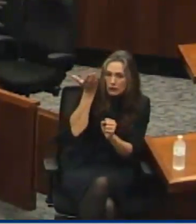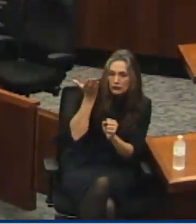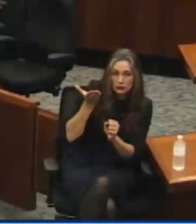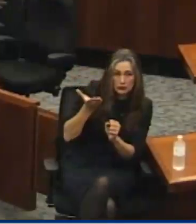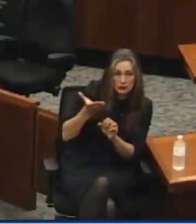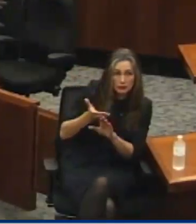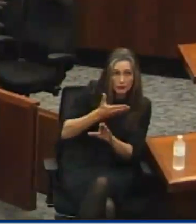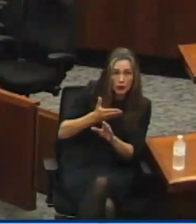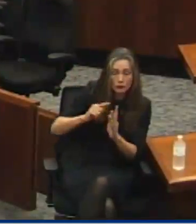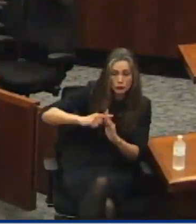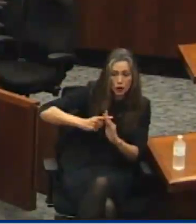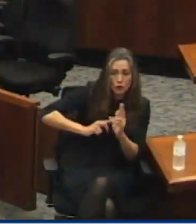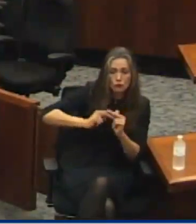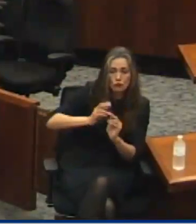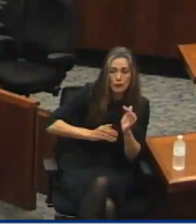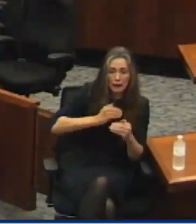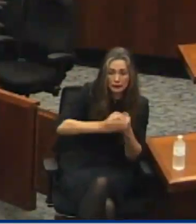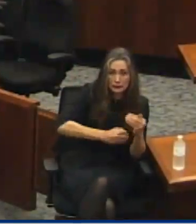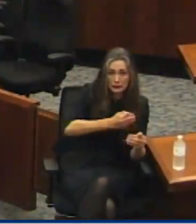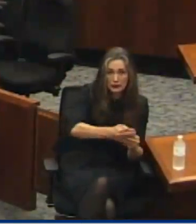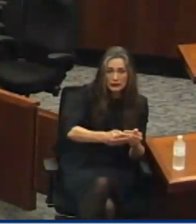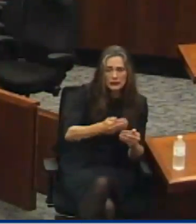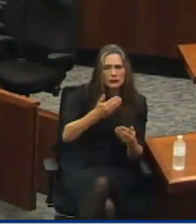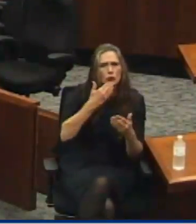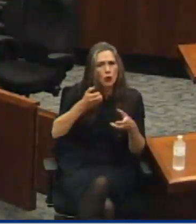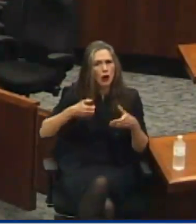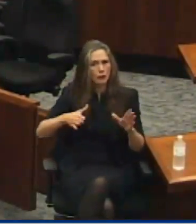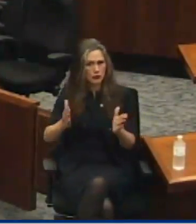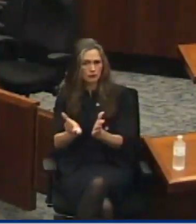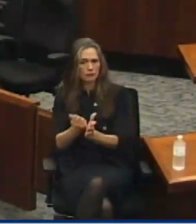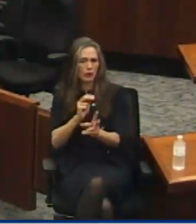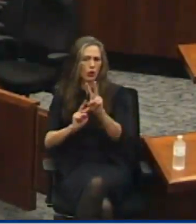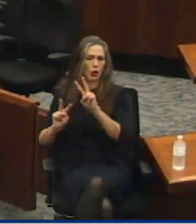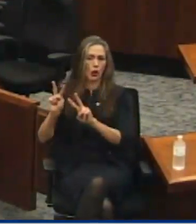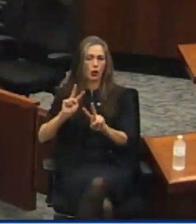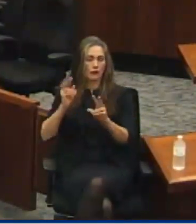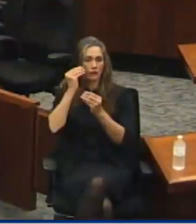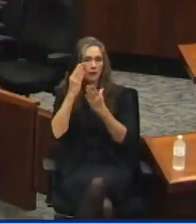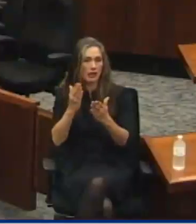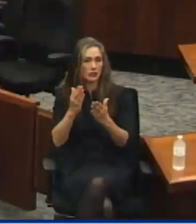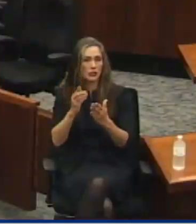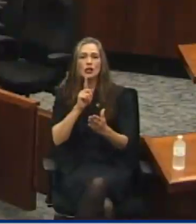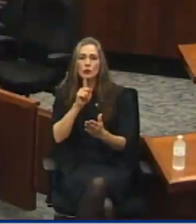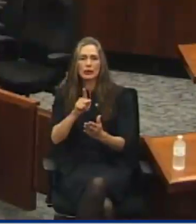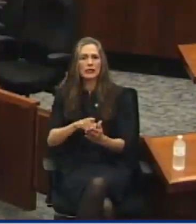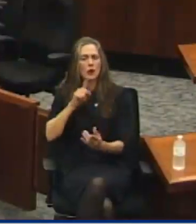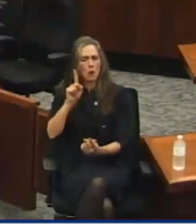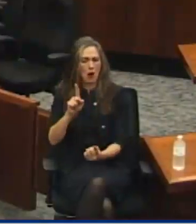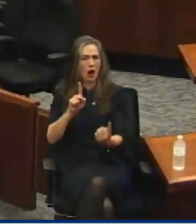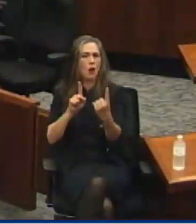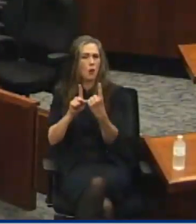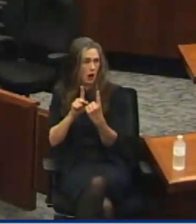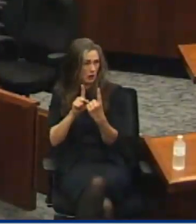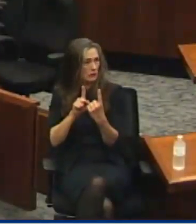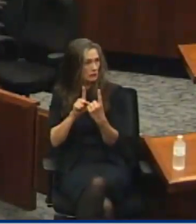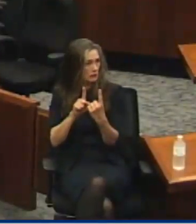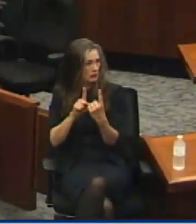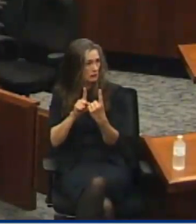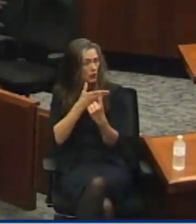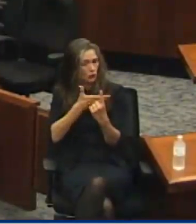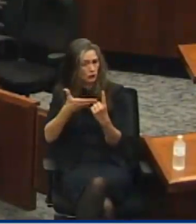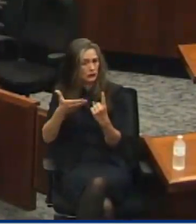information and provide you with some resources that are one-on-one so that we can answer the questions